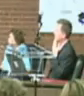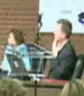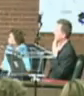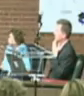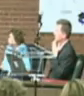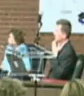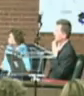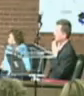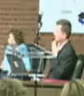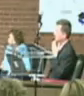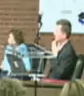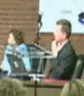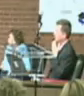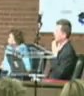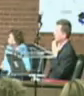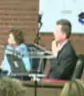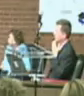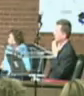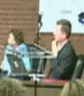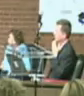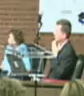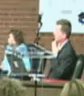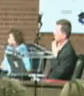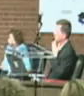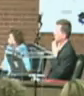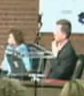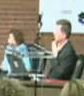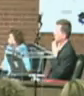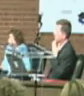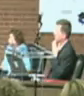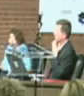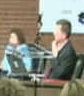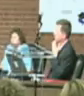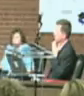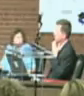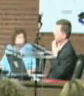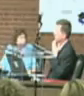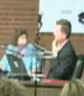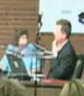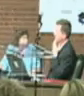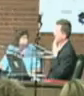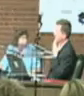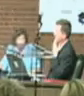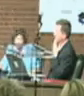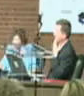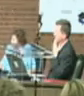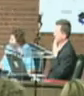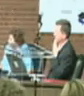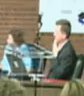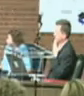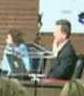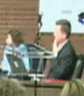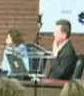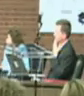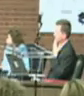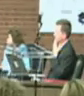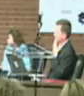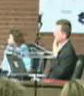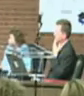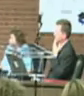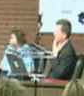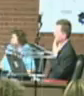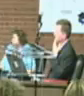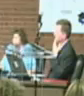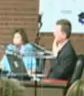that with you. So moving on, I think we've taken care of everything. There are no additional people to address the board